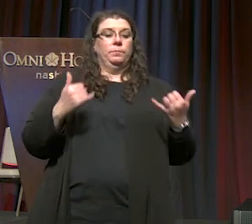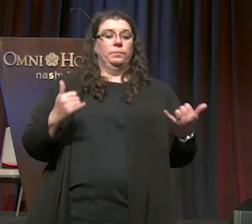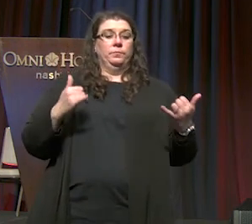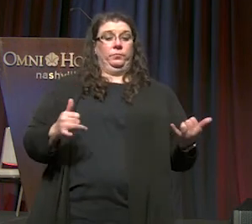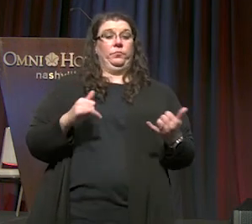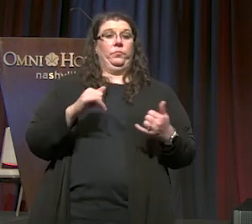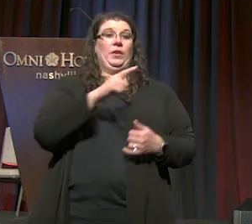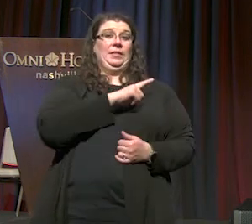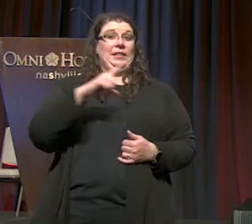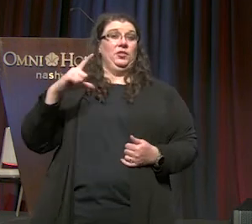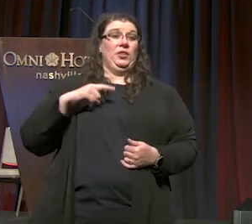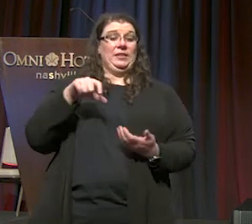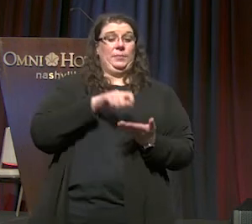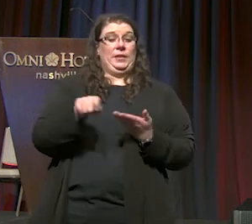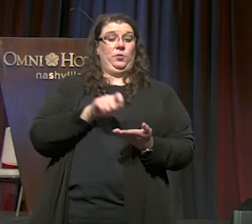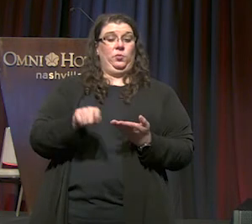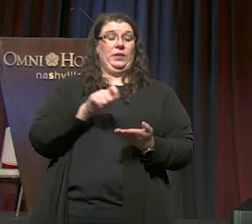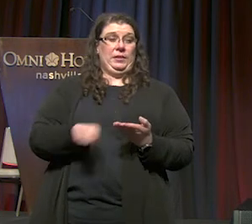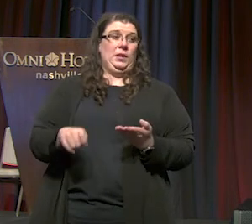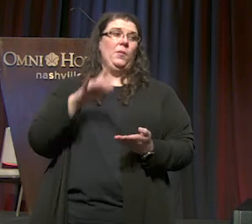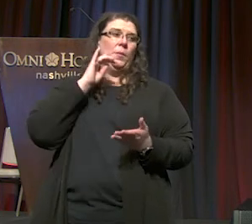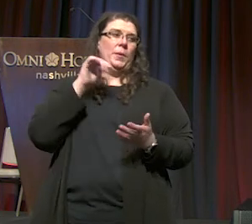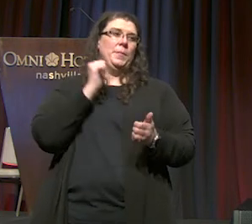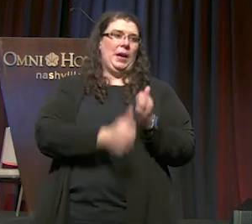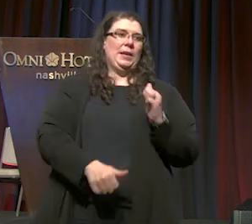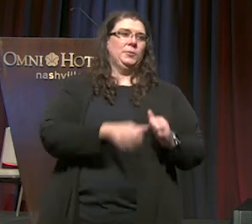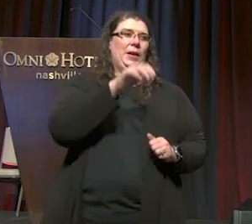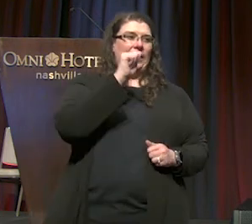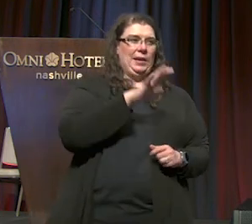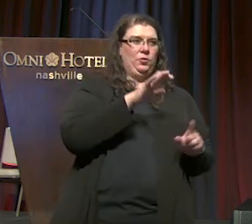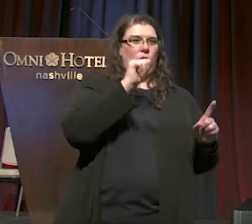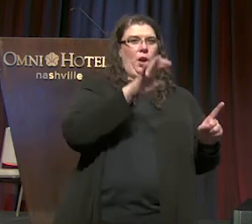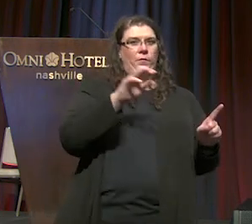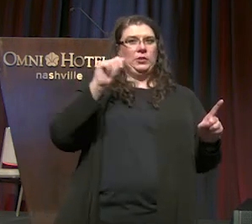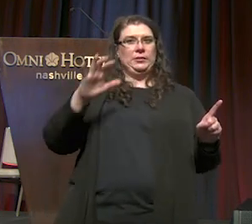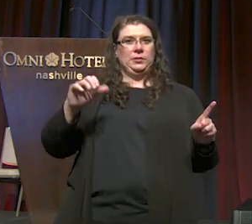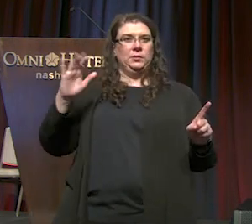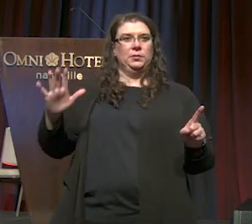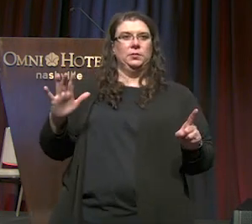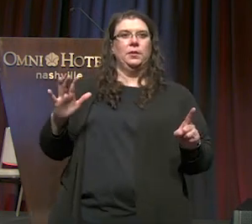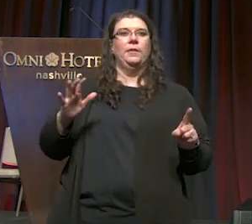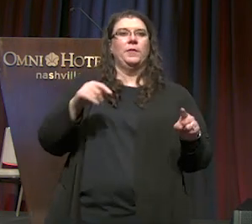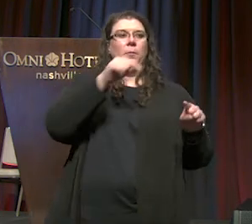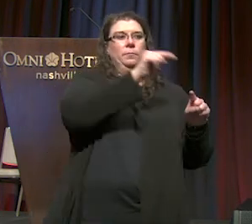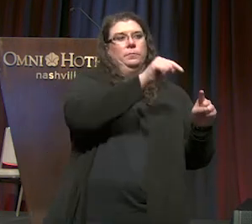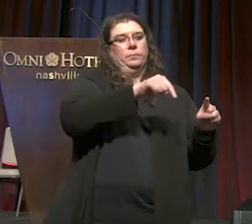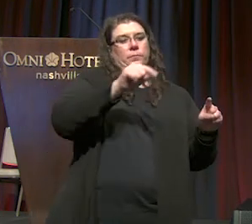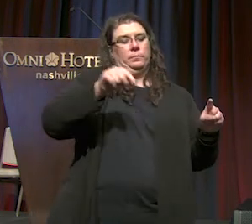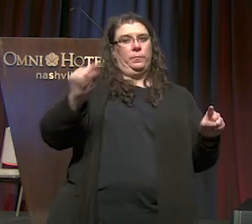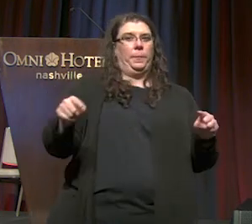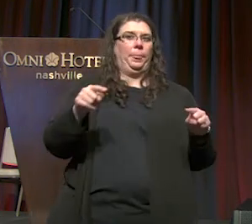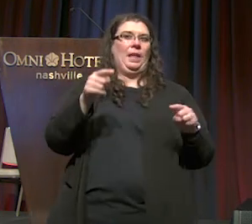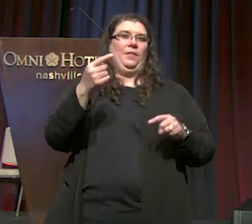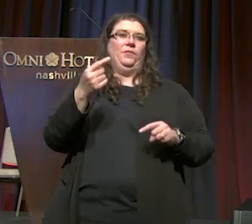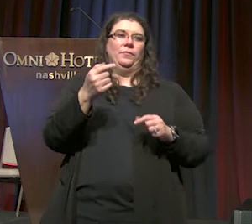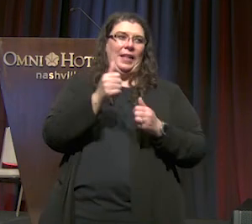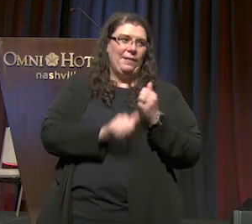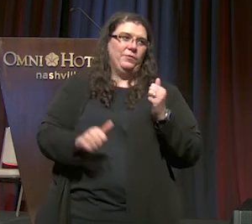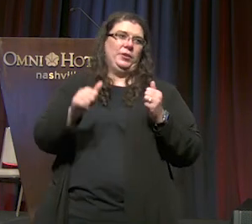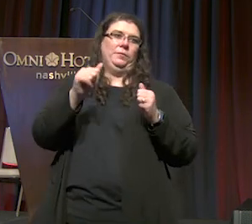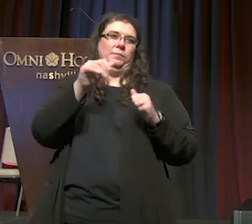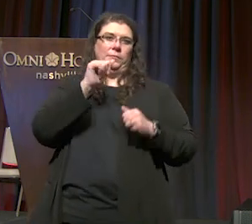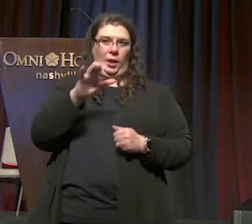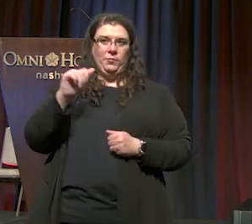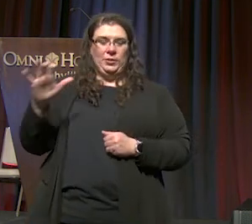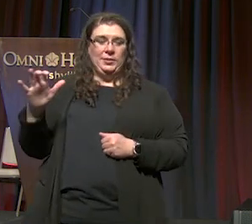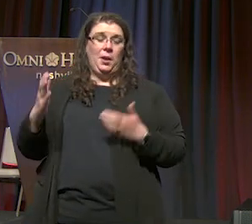written and will be passed by an annual conference from a Central Conference. Possibly, it will be the